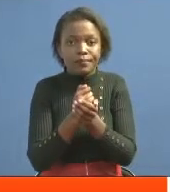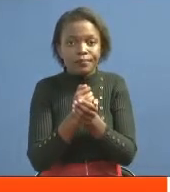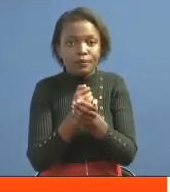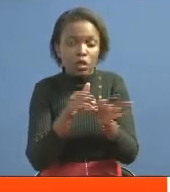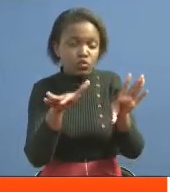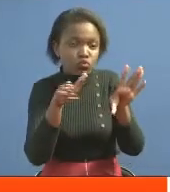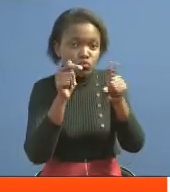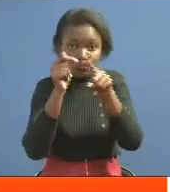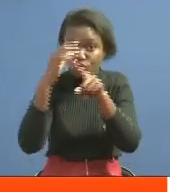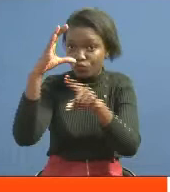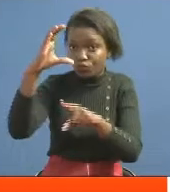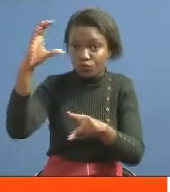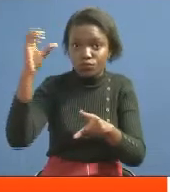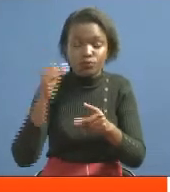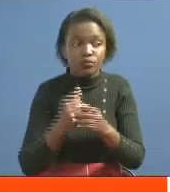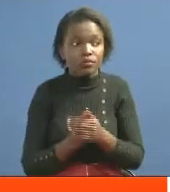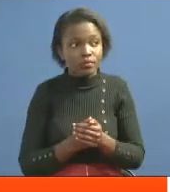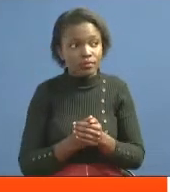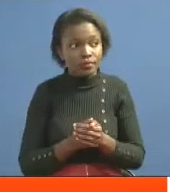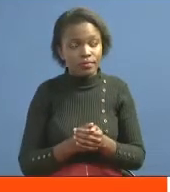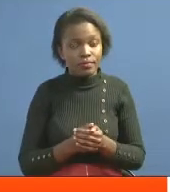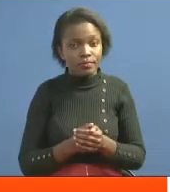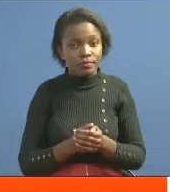care centers.